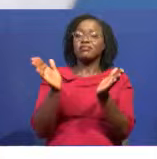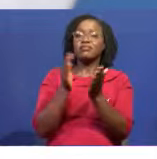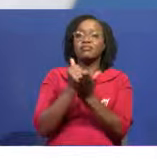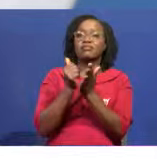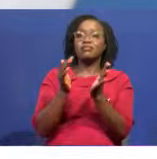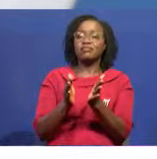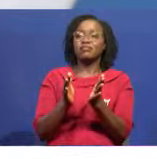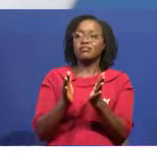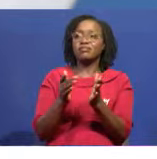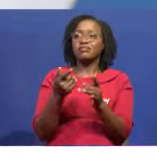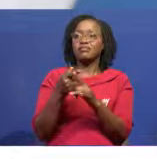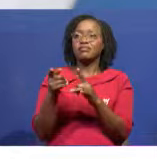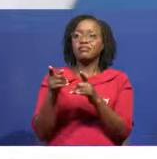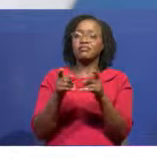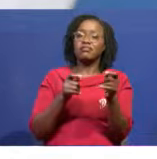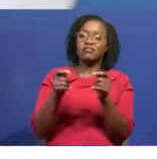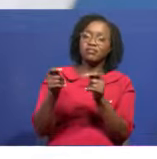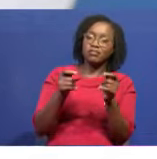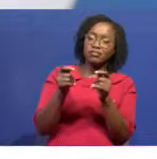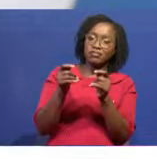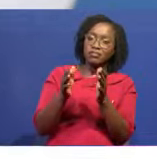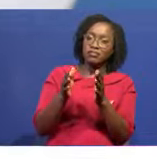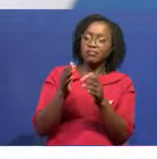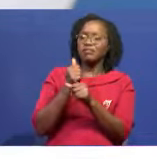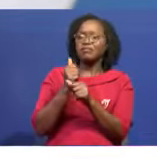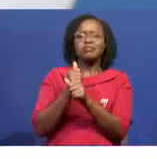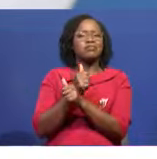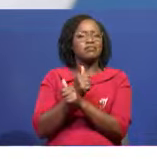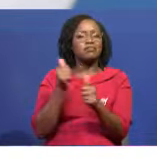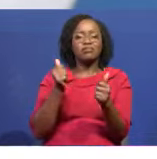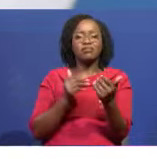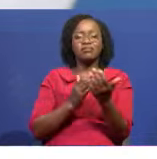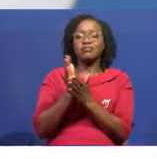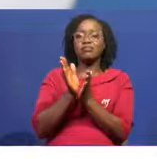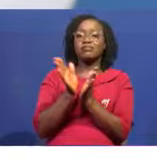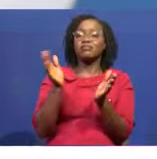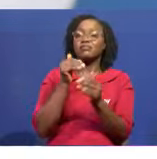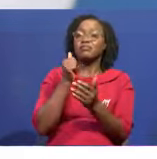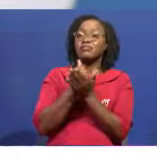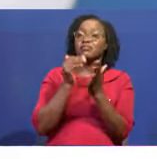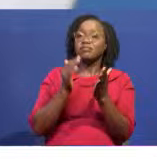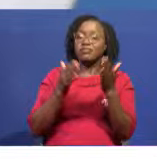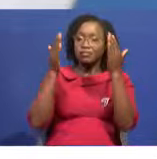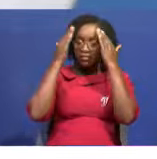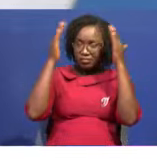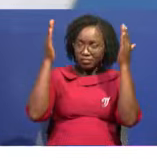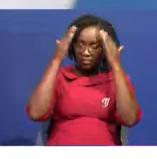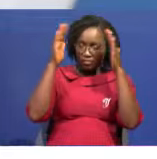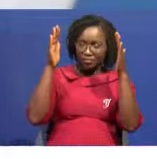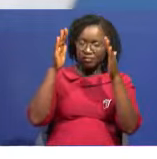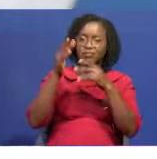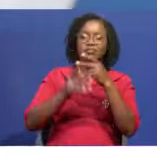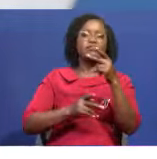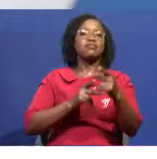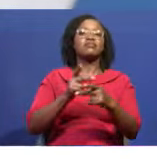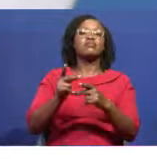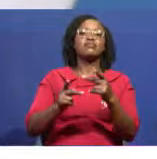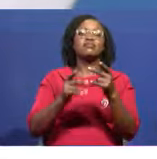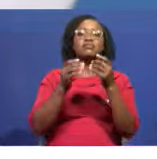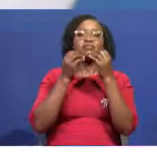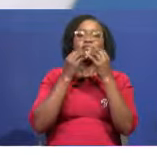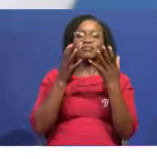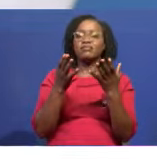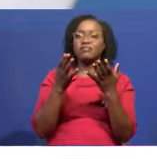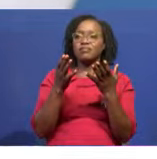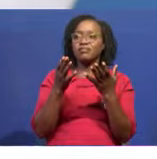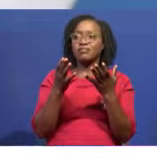officers, but the Ombudsman is working very hard to ensure that most of our public officers are aware of the process in which information is supposed